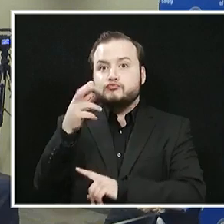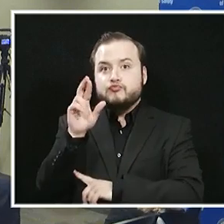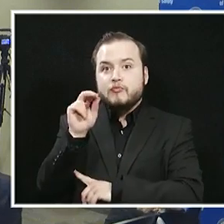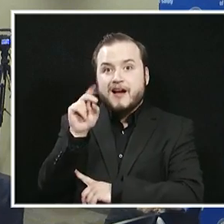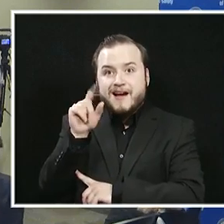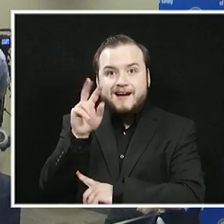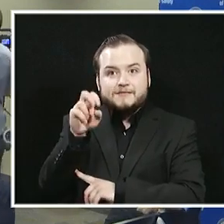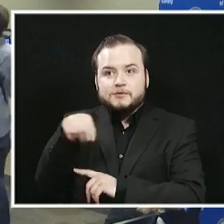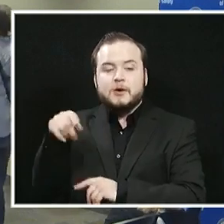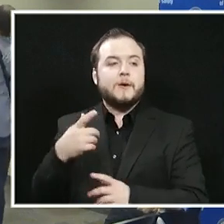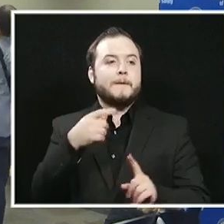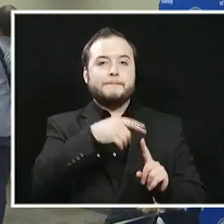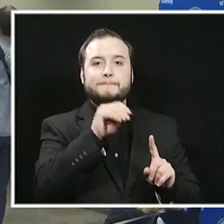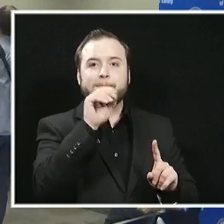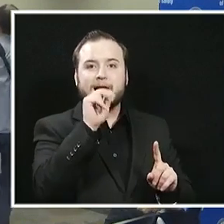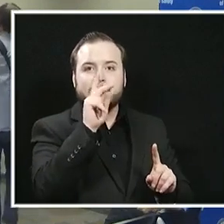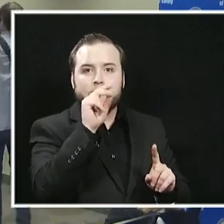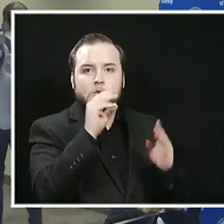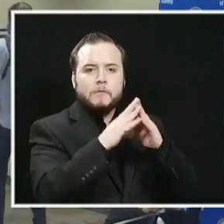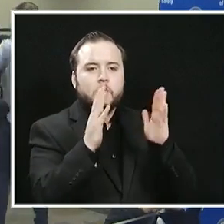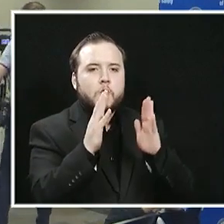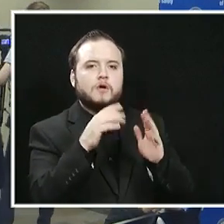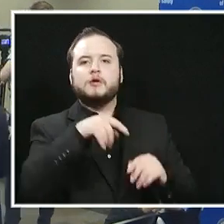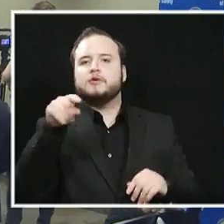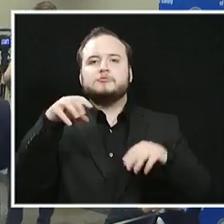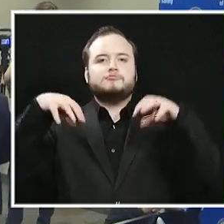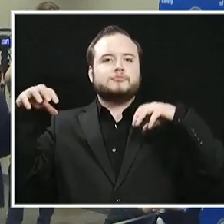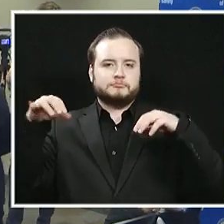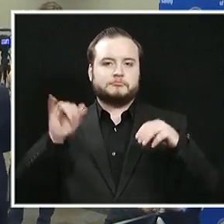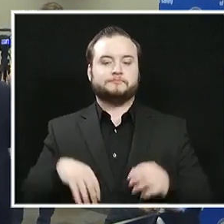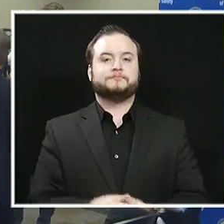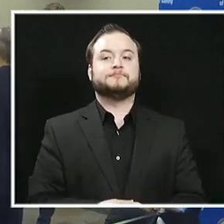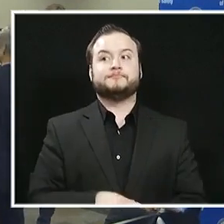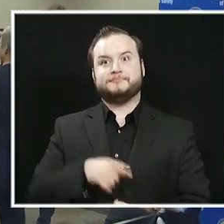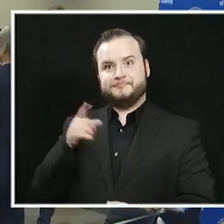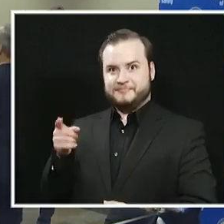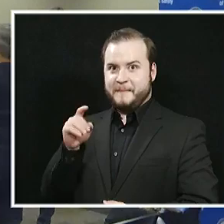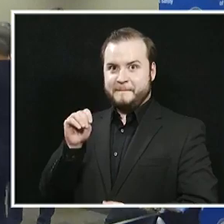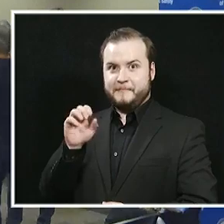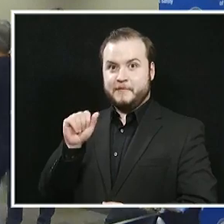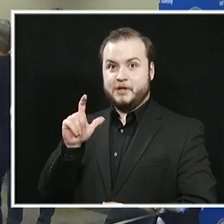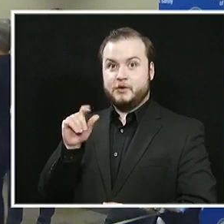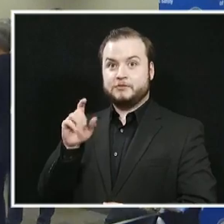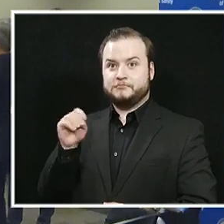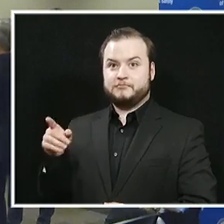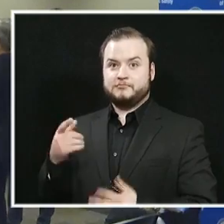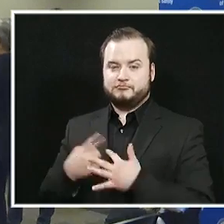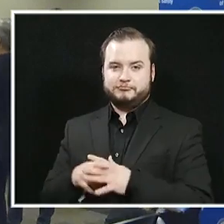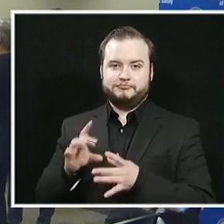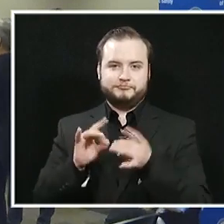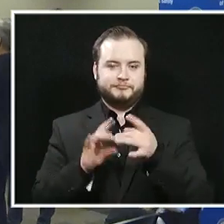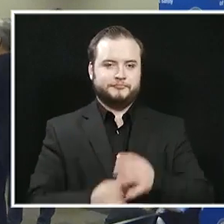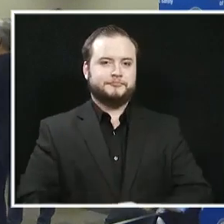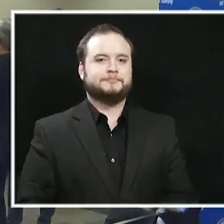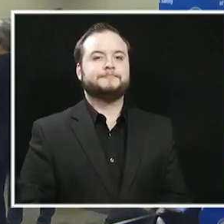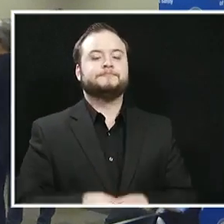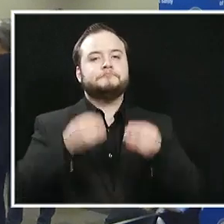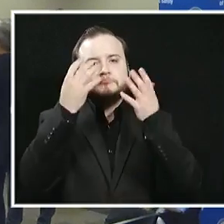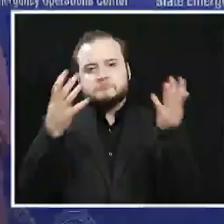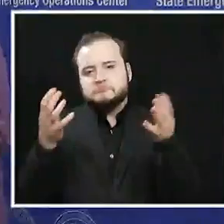Good afternoon, everyone. I'm going to give you just a brief situation update from a data perspective. As of early this